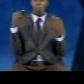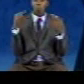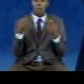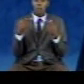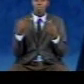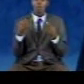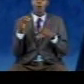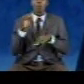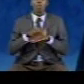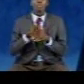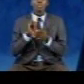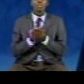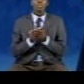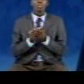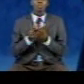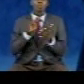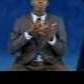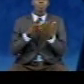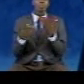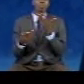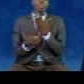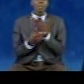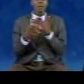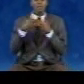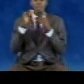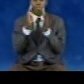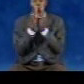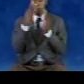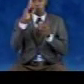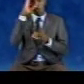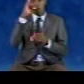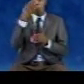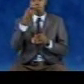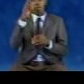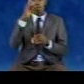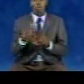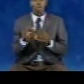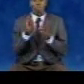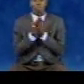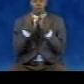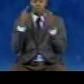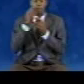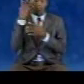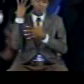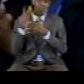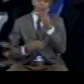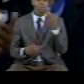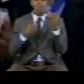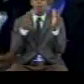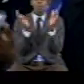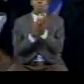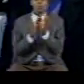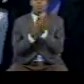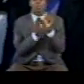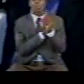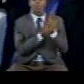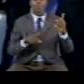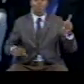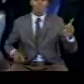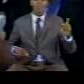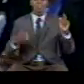last day. After the prayer of the man of God, the pain disappeared. Praise the Lord.